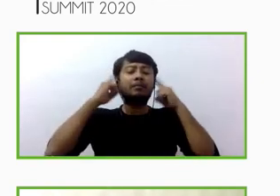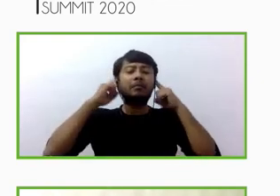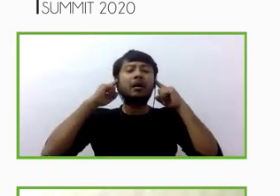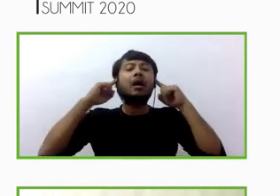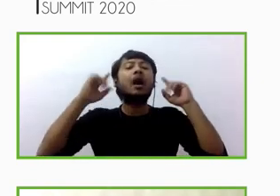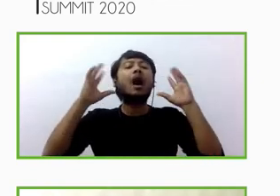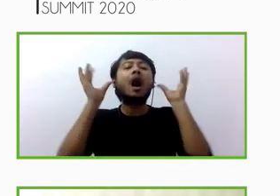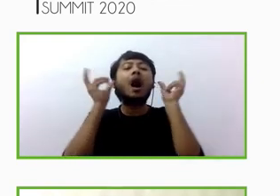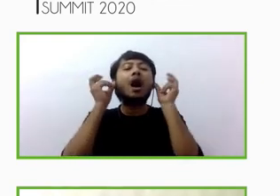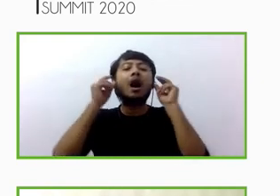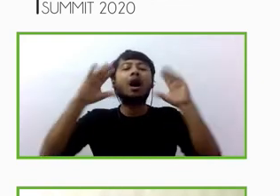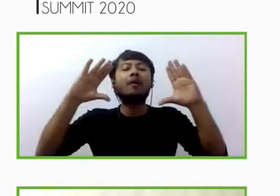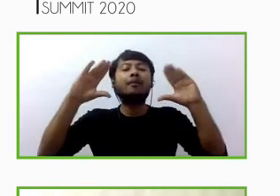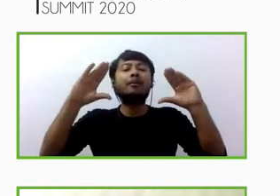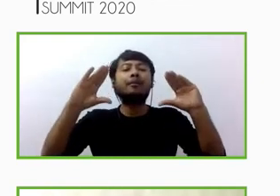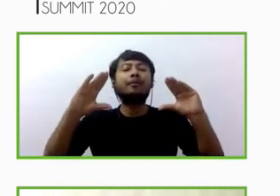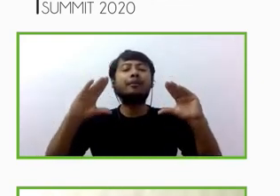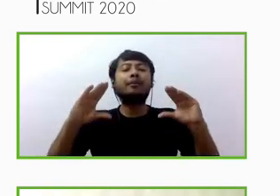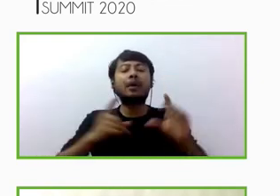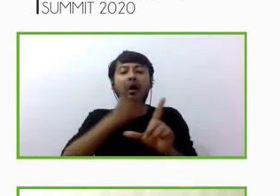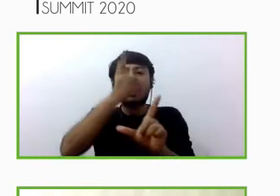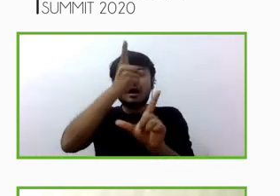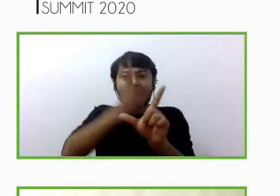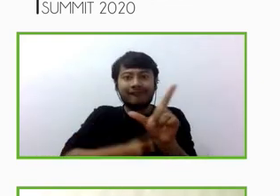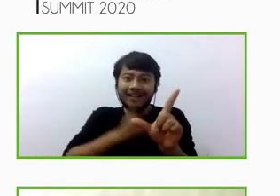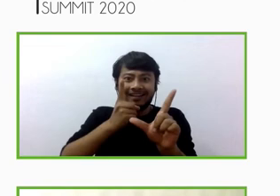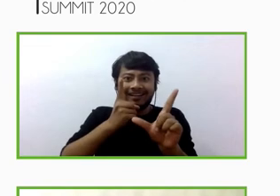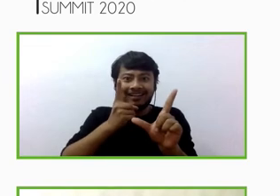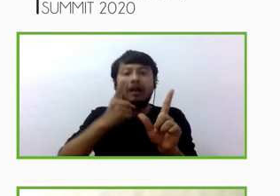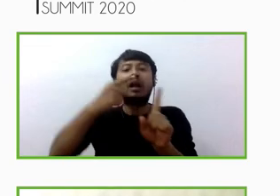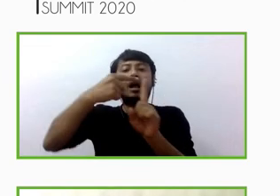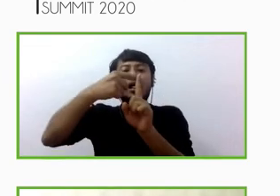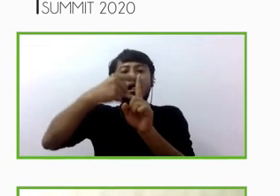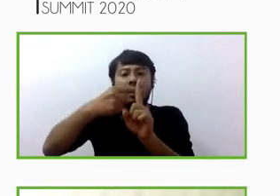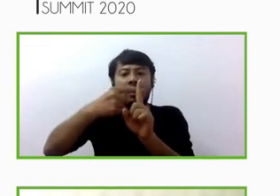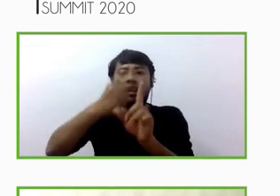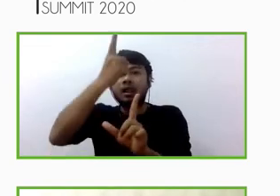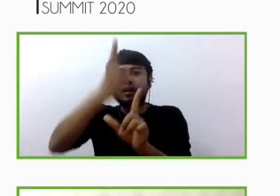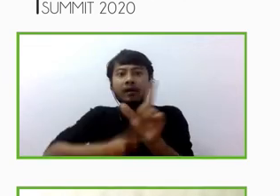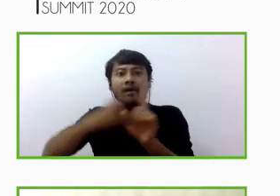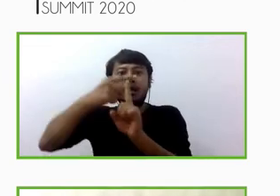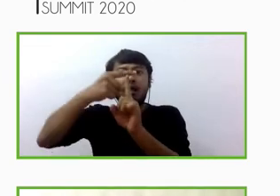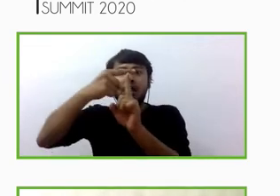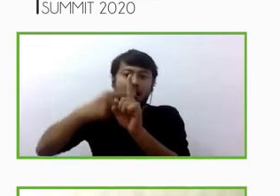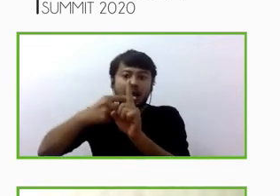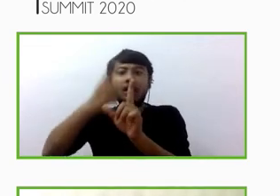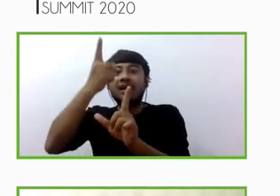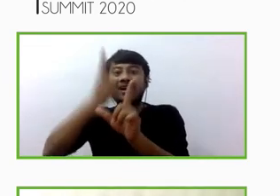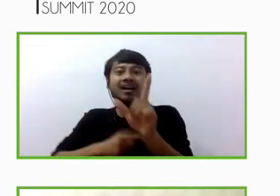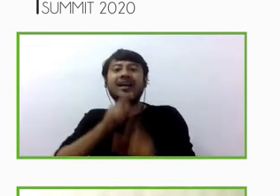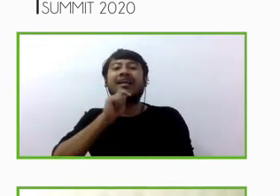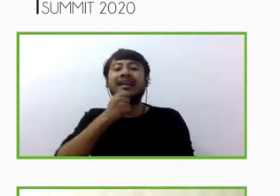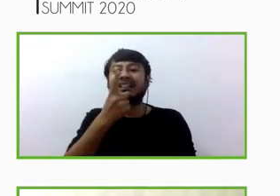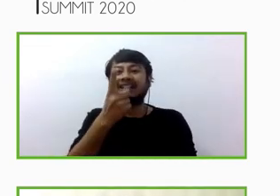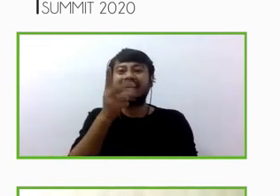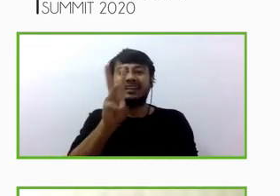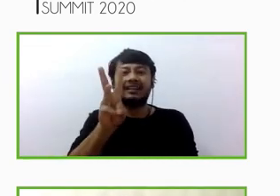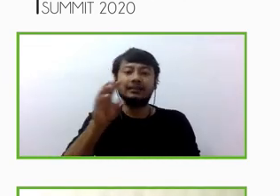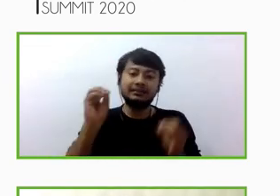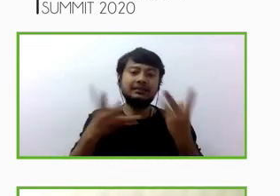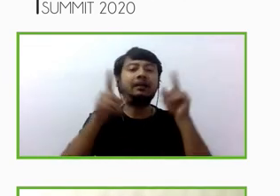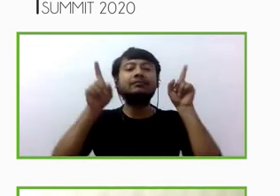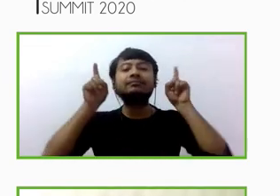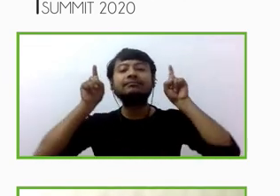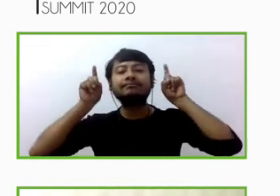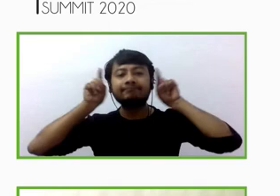over time has lost about 1 dB per year. I started wearing hearing aids when I was 13, and the hearing aids have